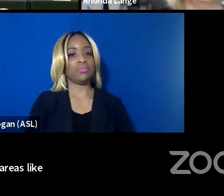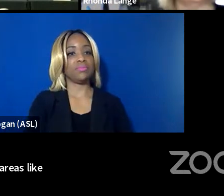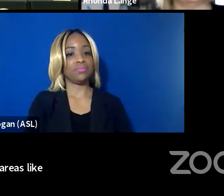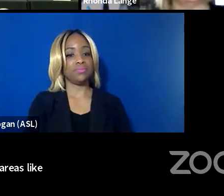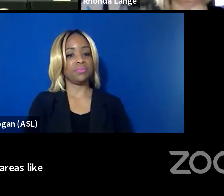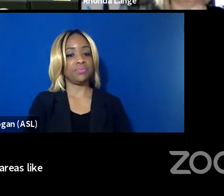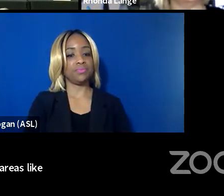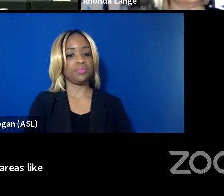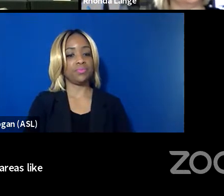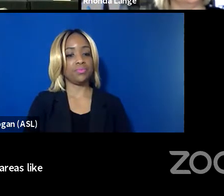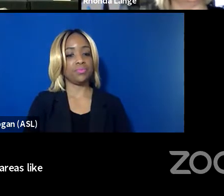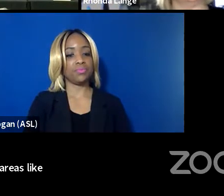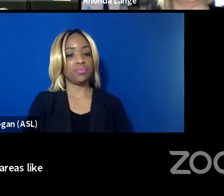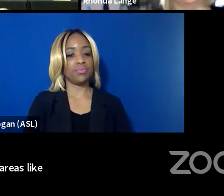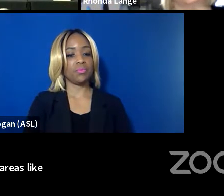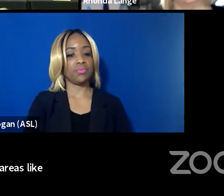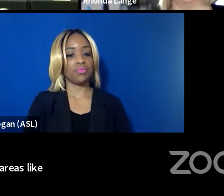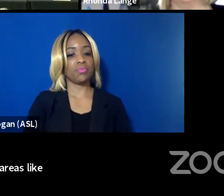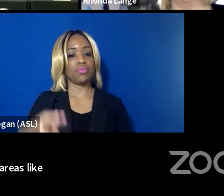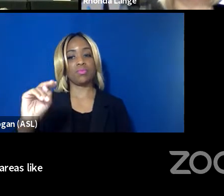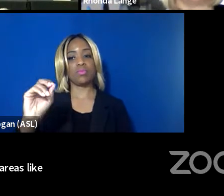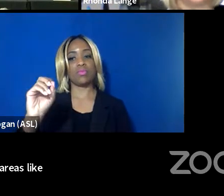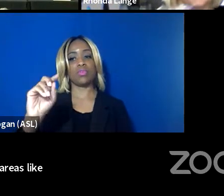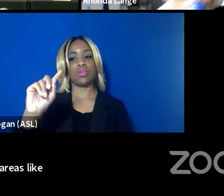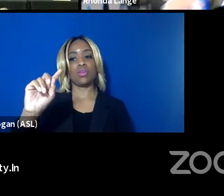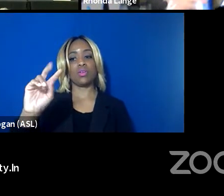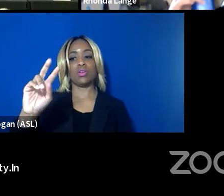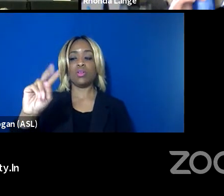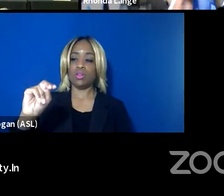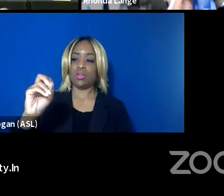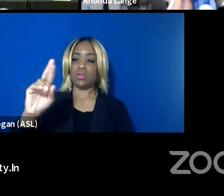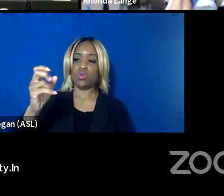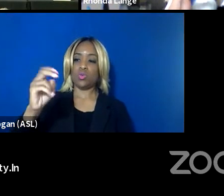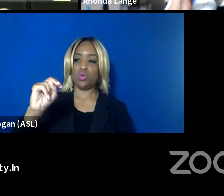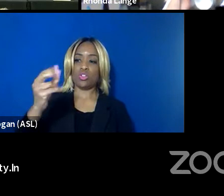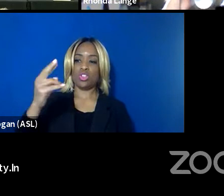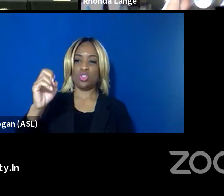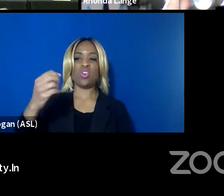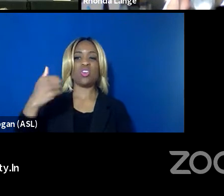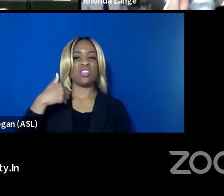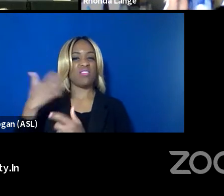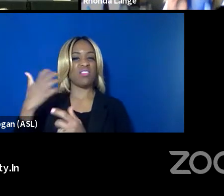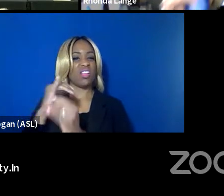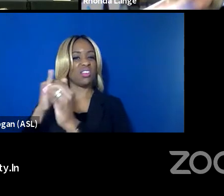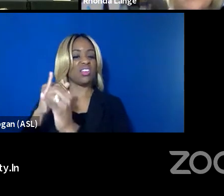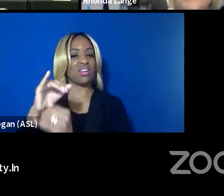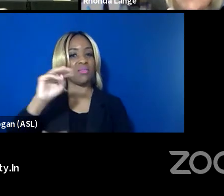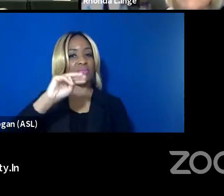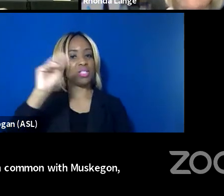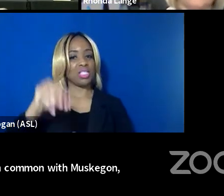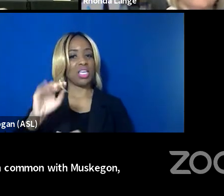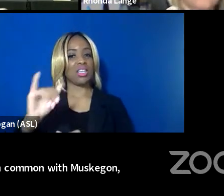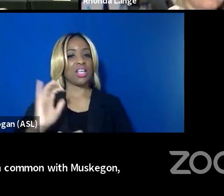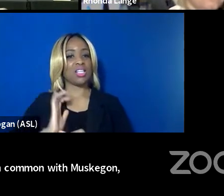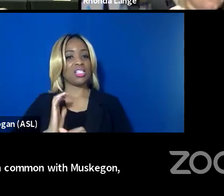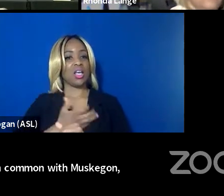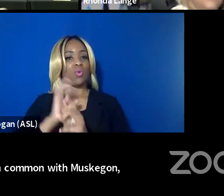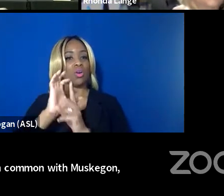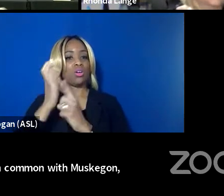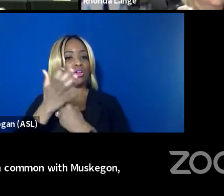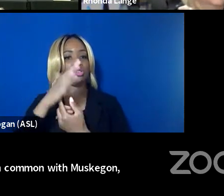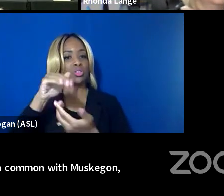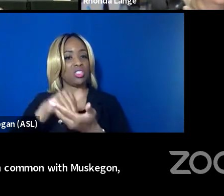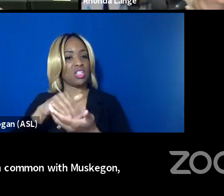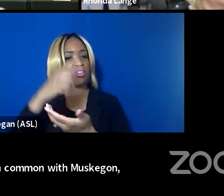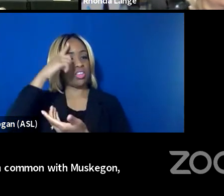In Norton Shores, I think we have a lot in common with Muskegon. That's our cultural center. I think we should be